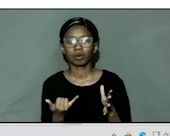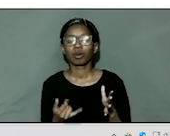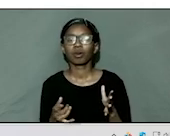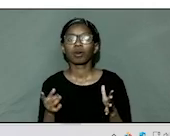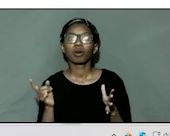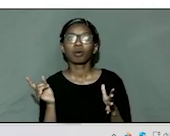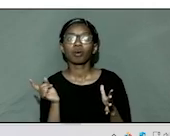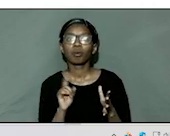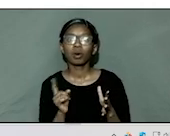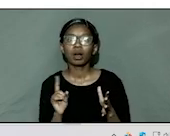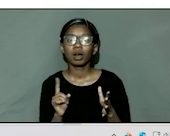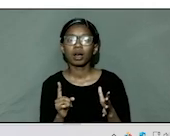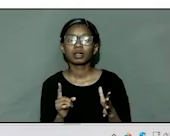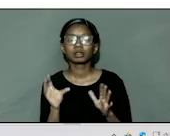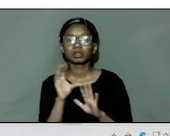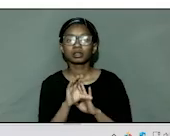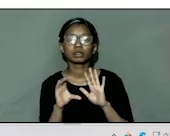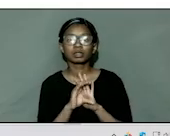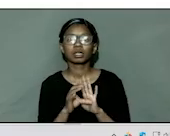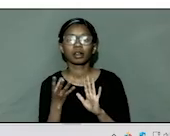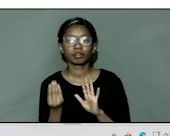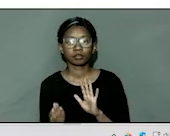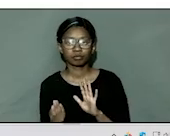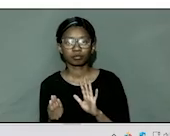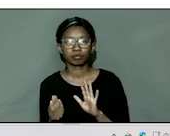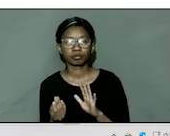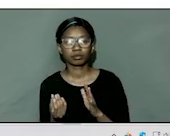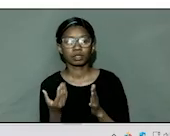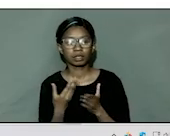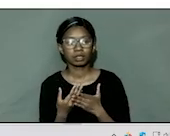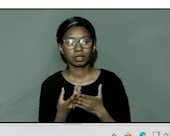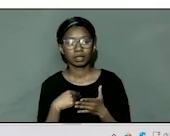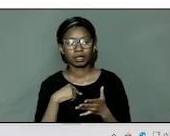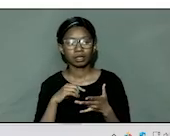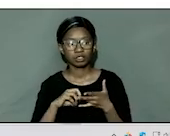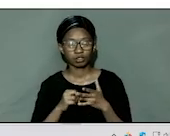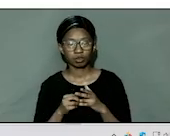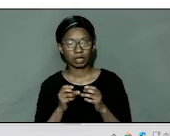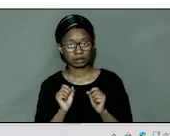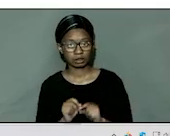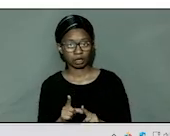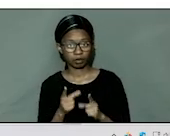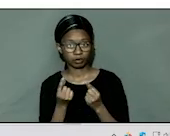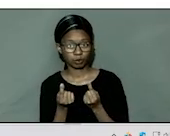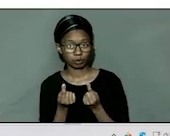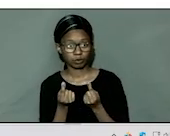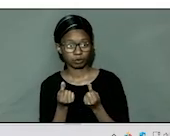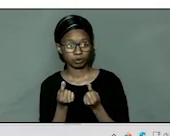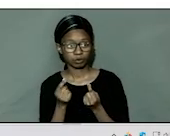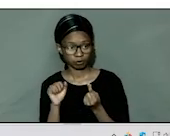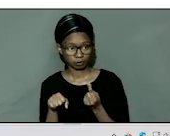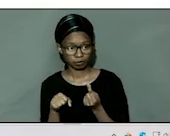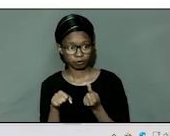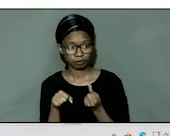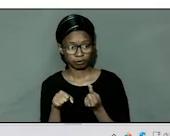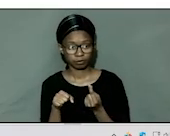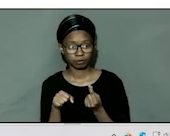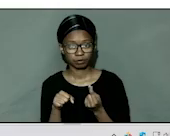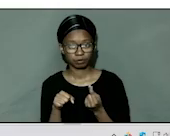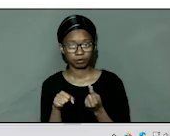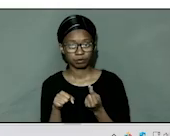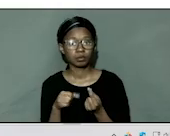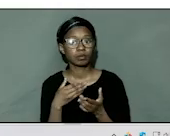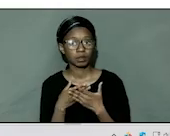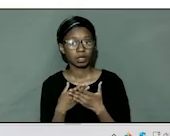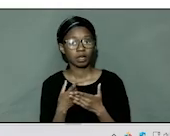characteristic do we have? Can we attempt this question? Ne? Can we